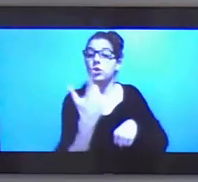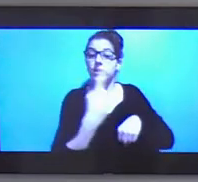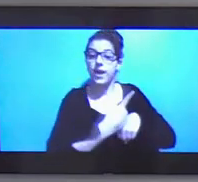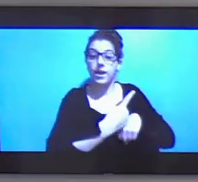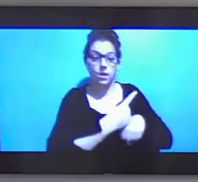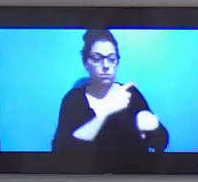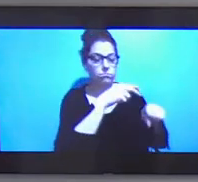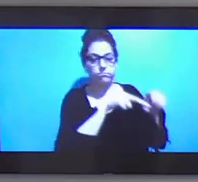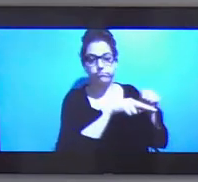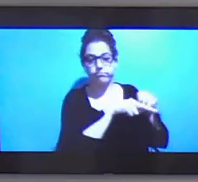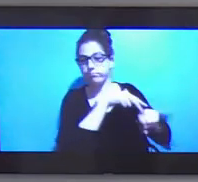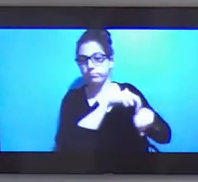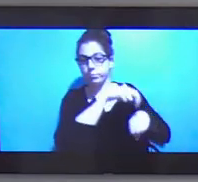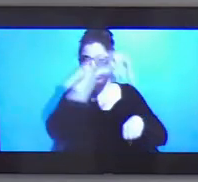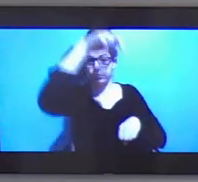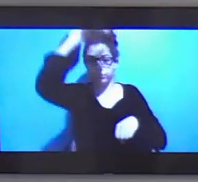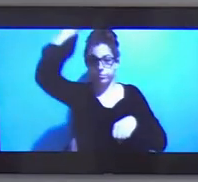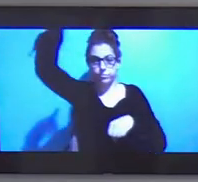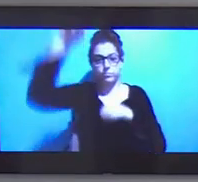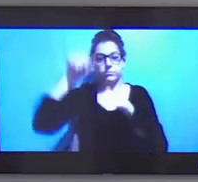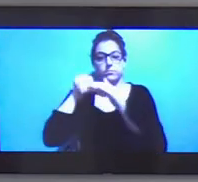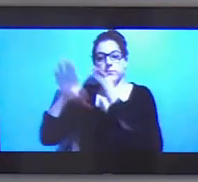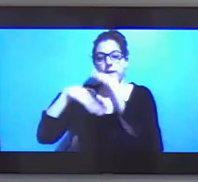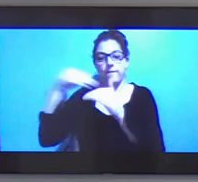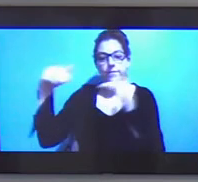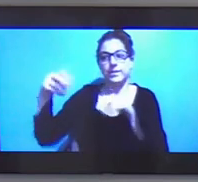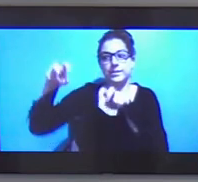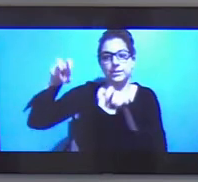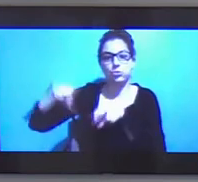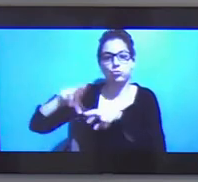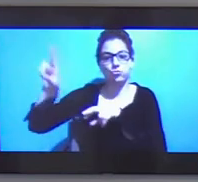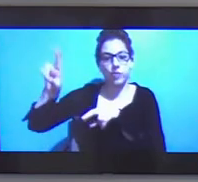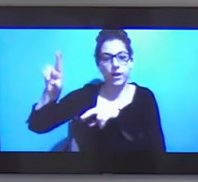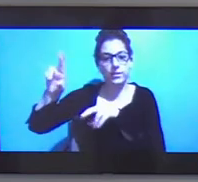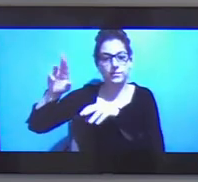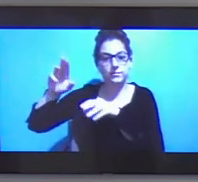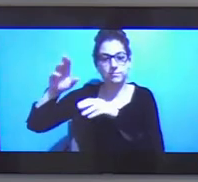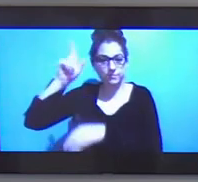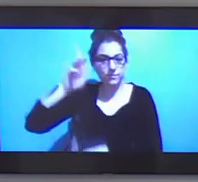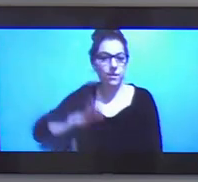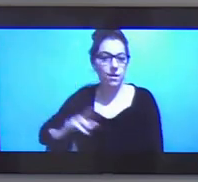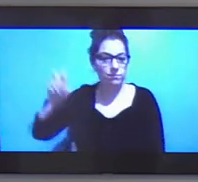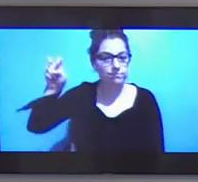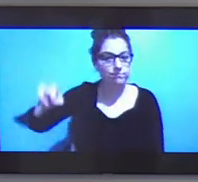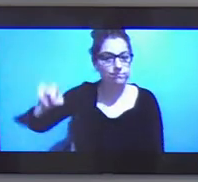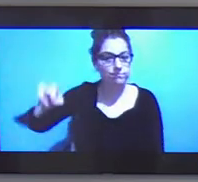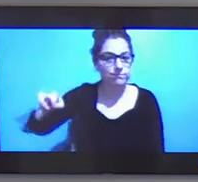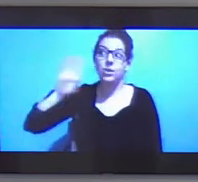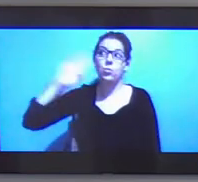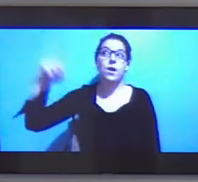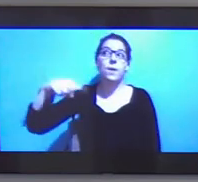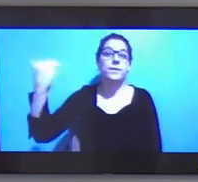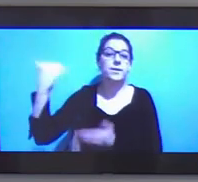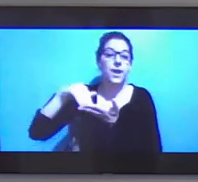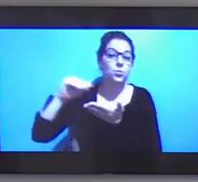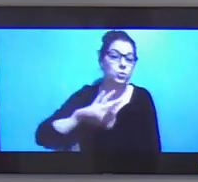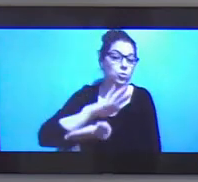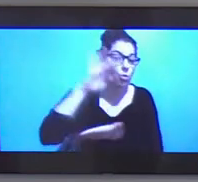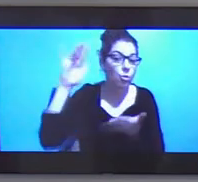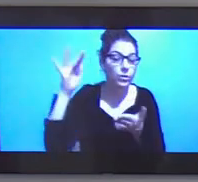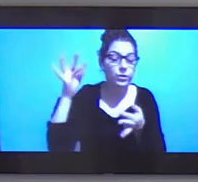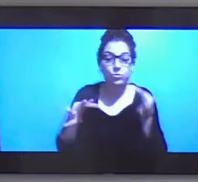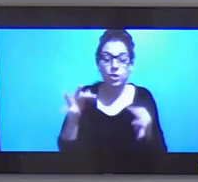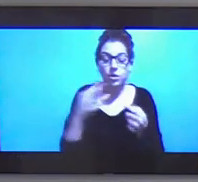and ascended to heaven and sits at the right hand of the Father. He will come again with glory to judge both the living and the